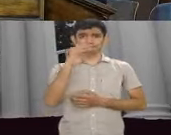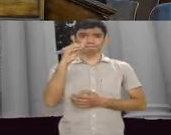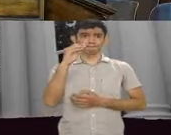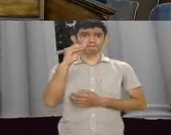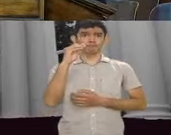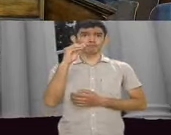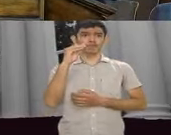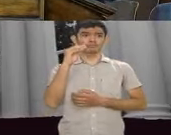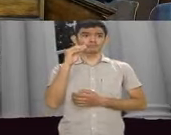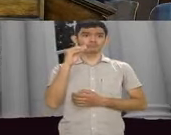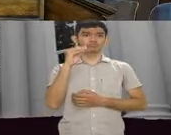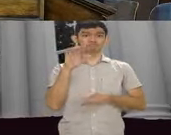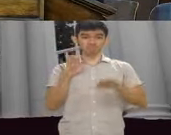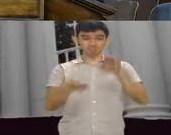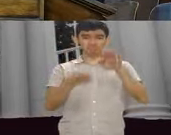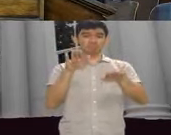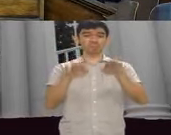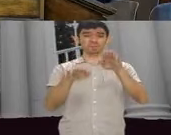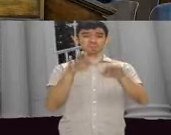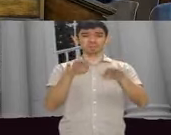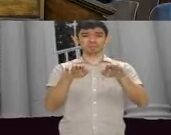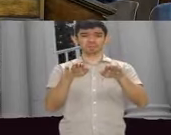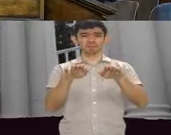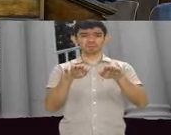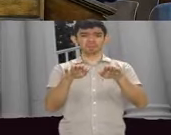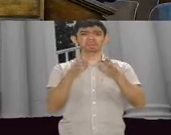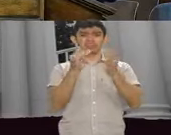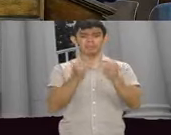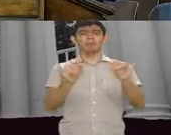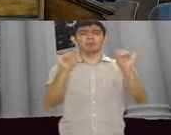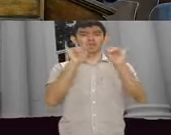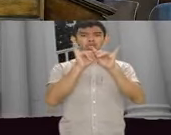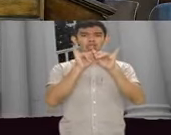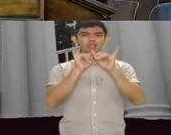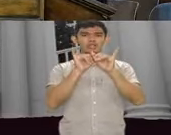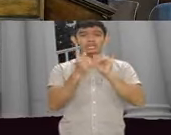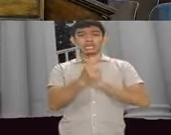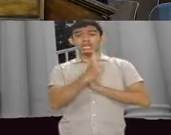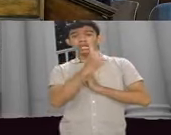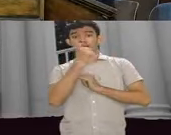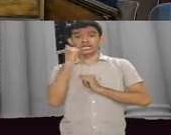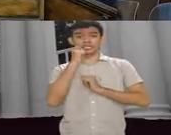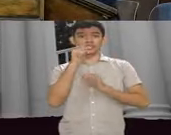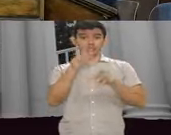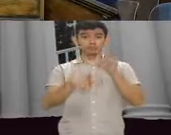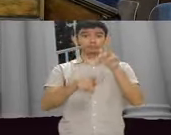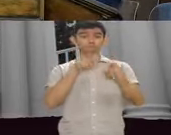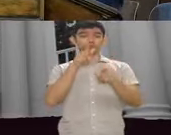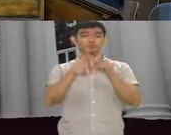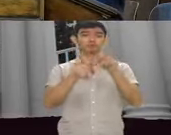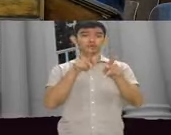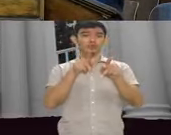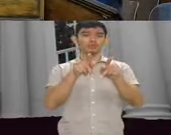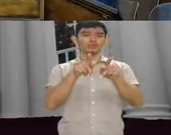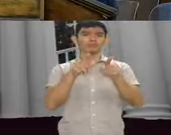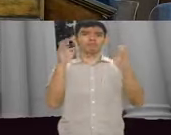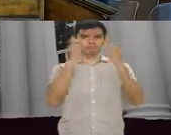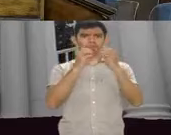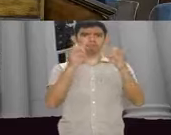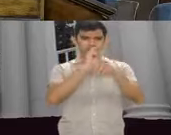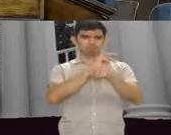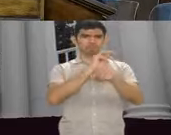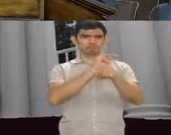And you know, kaning pagbalance ana mga kaigsunan, importante ba yan kayo na? Kaya ang uban sad, ma-extreme man sad, puro na lang sad